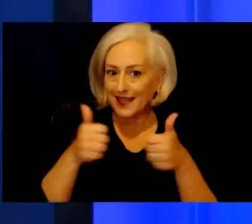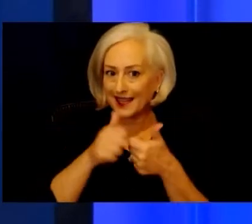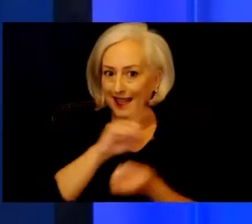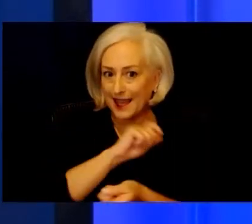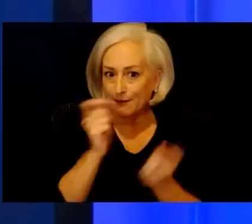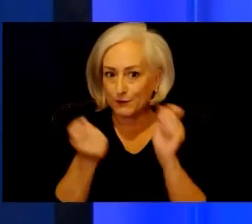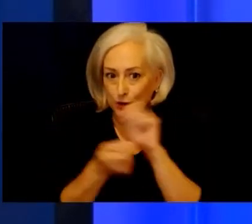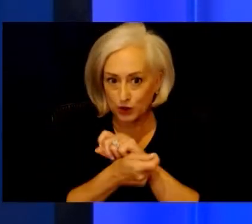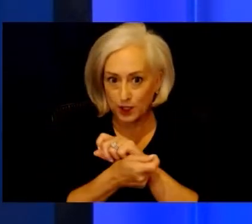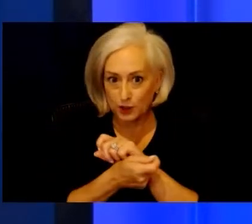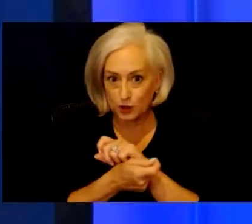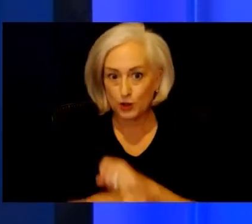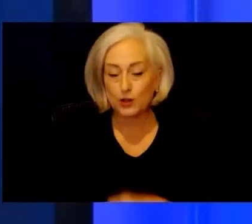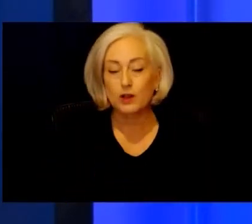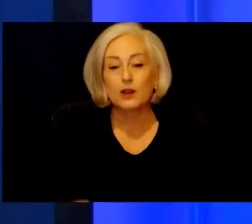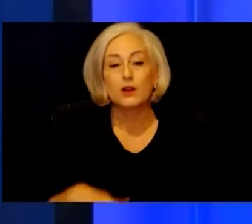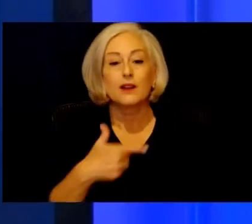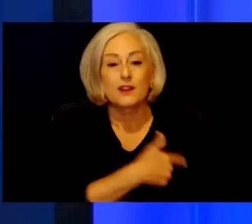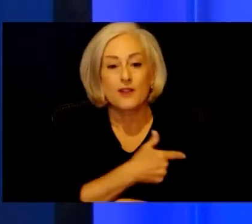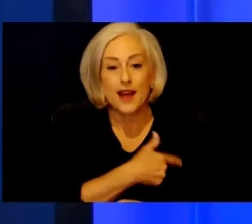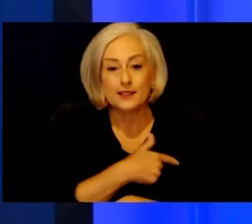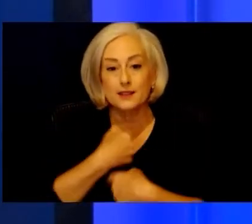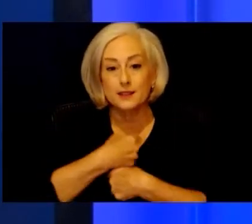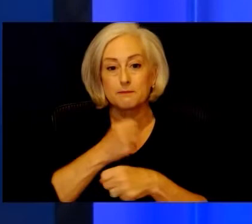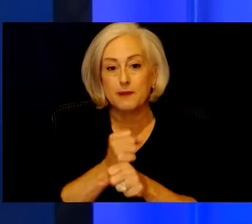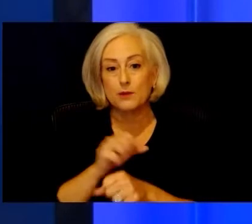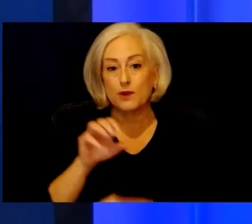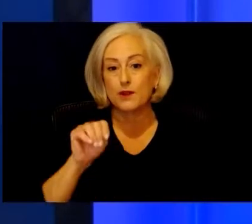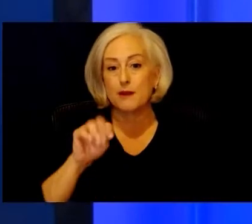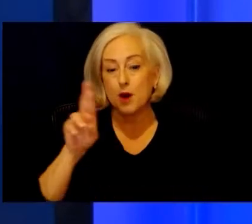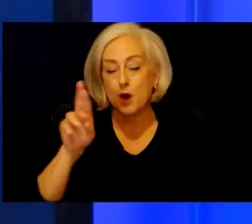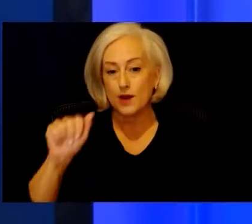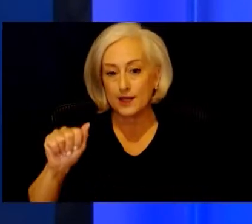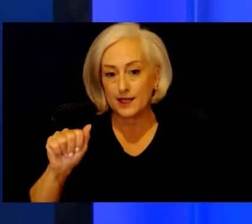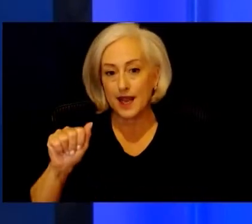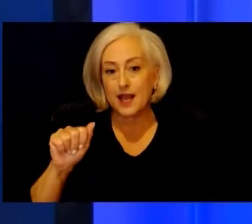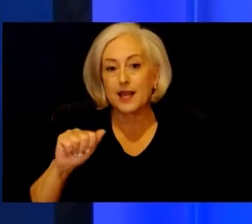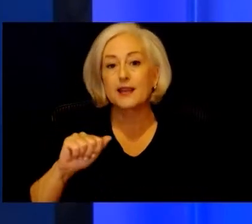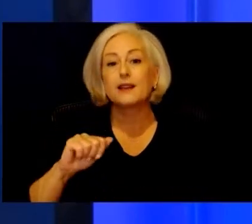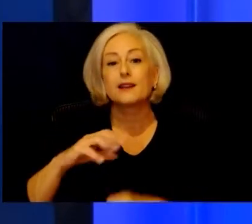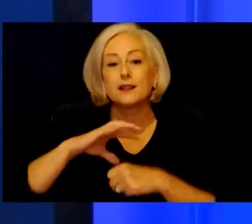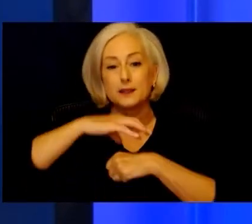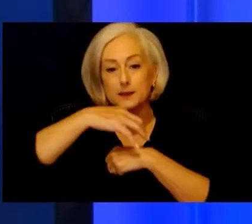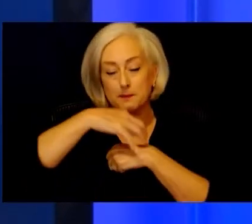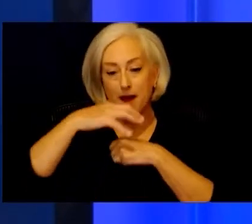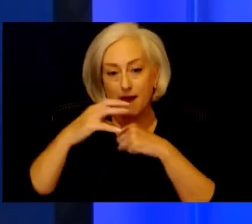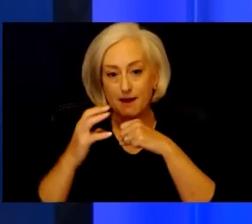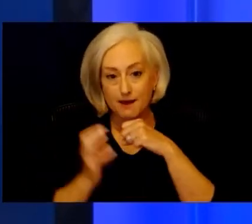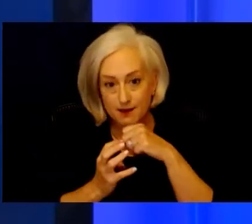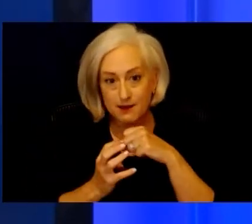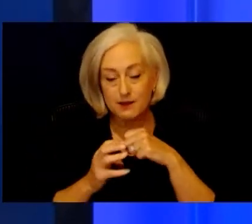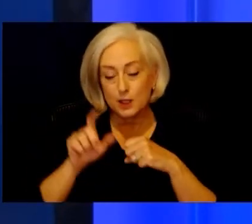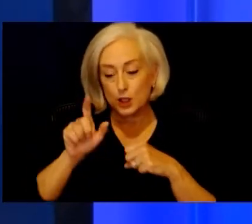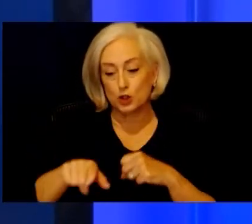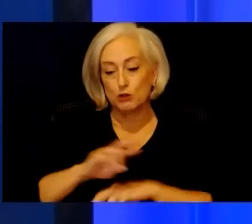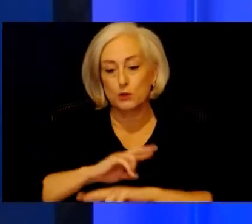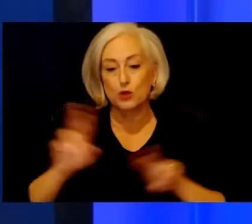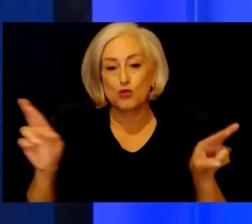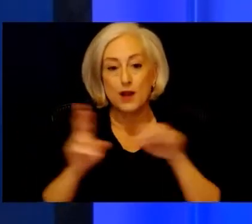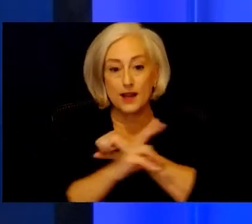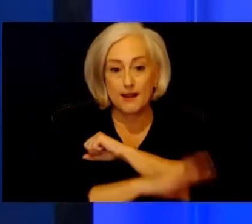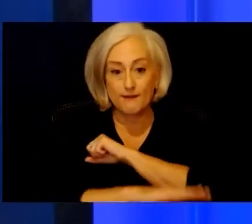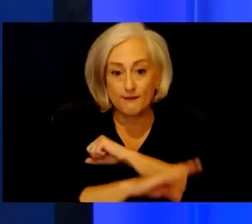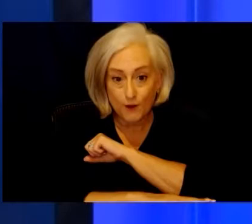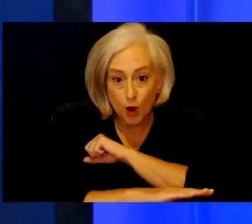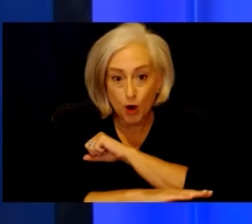Omicron virus spike mRNA, and is said to be a booster shot that should be ready by fall and nearly doubles the antibodies offered by the